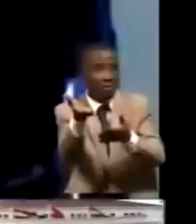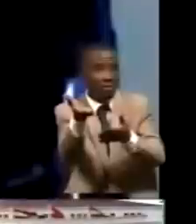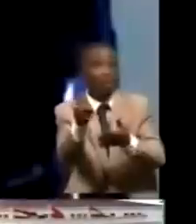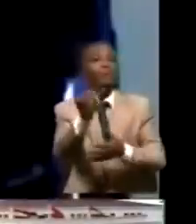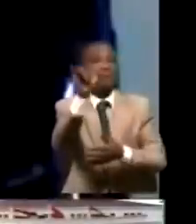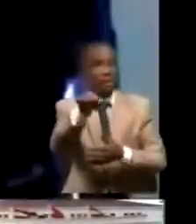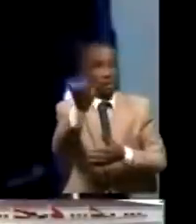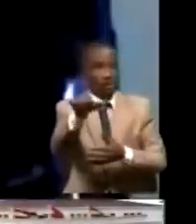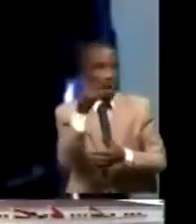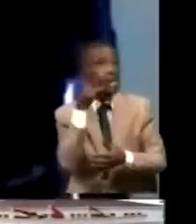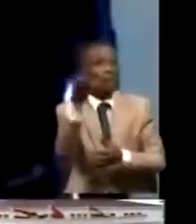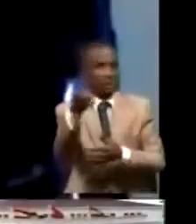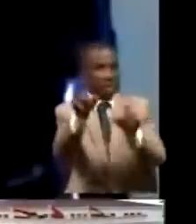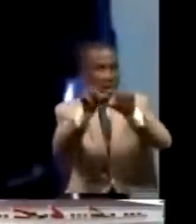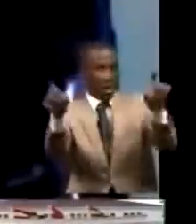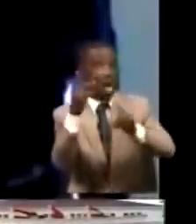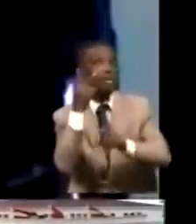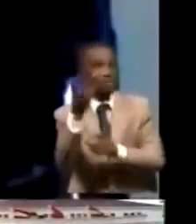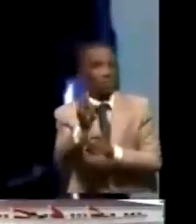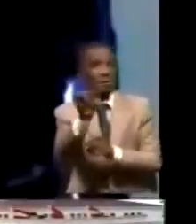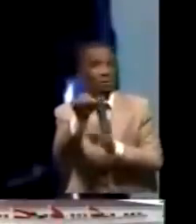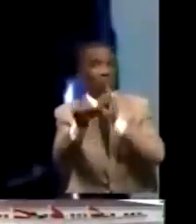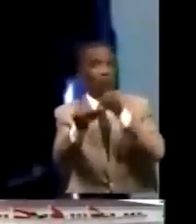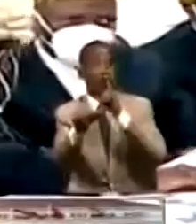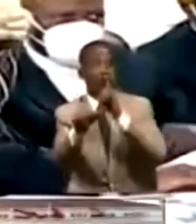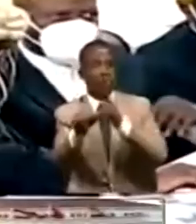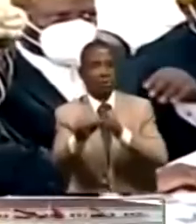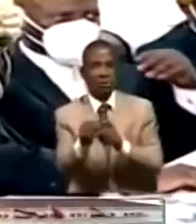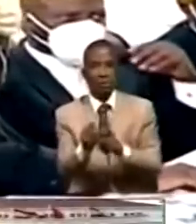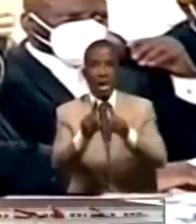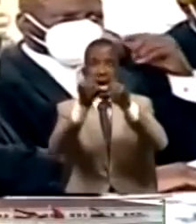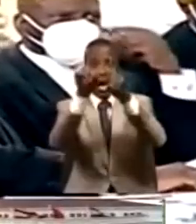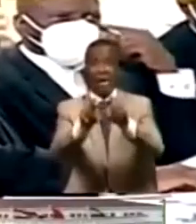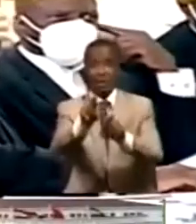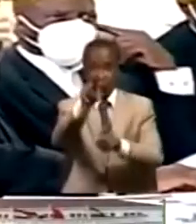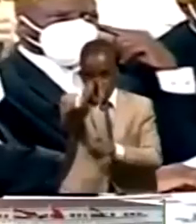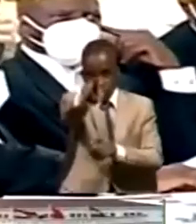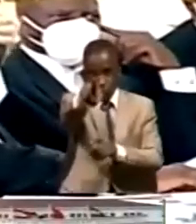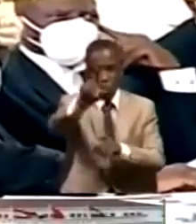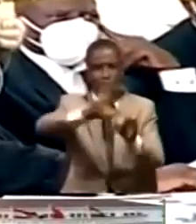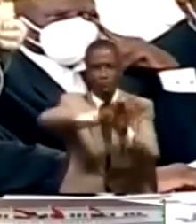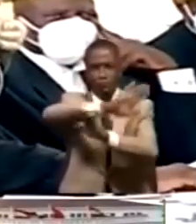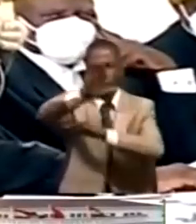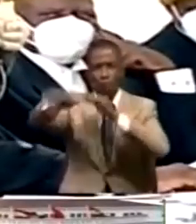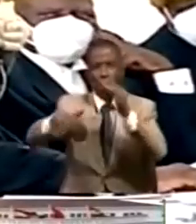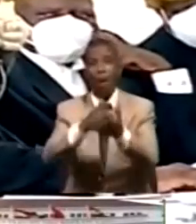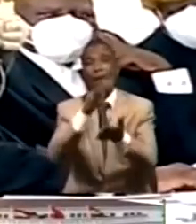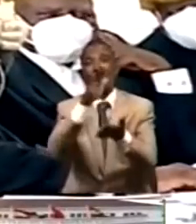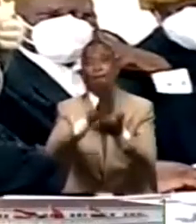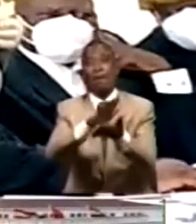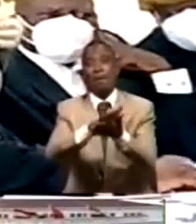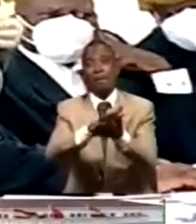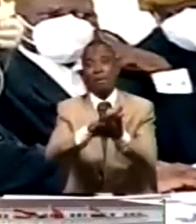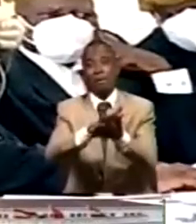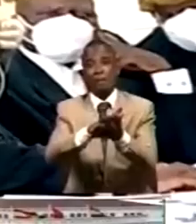Yes, I see the column. Good. Now, I am putting it to you that all the forms that your